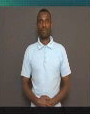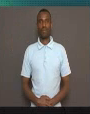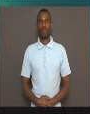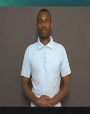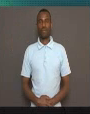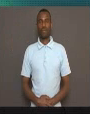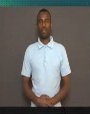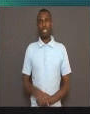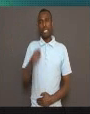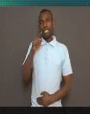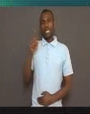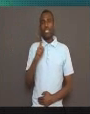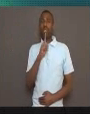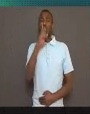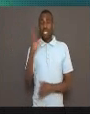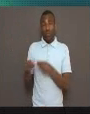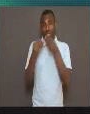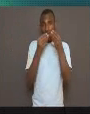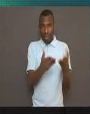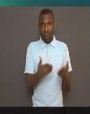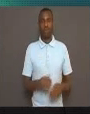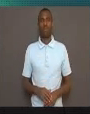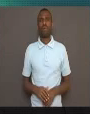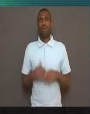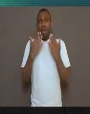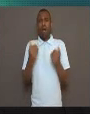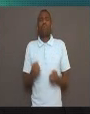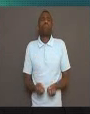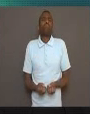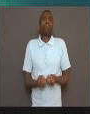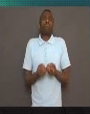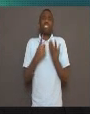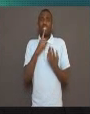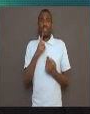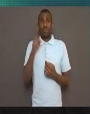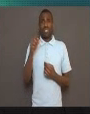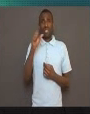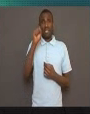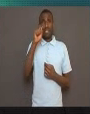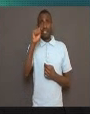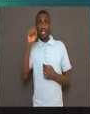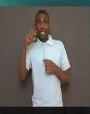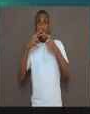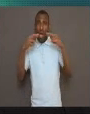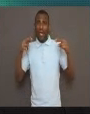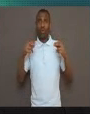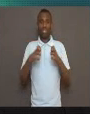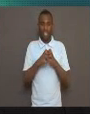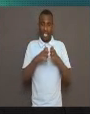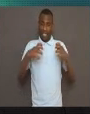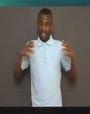Given these facts, by how much will the steel wire extend?